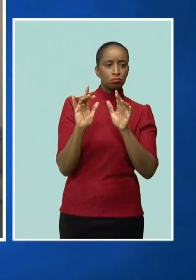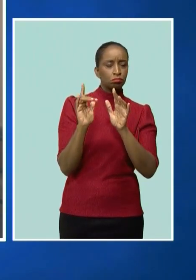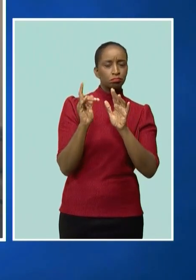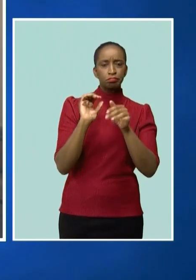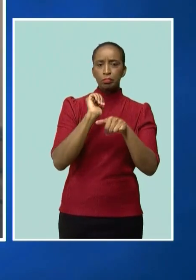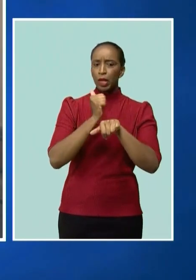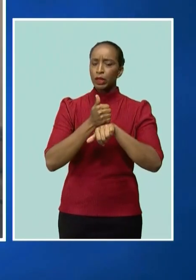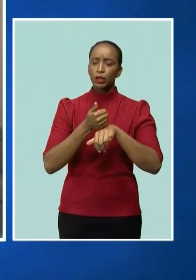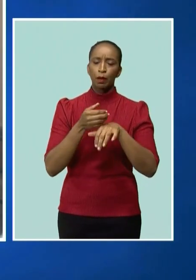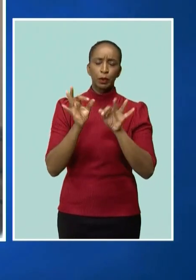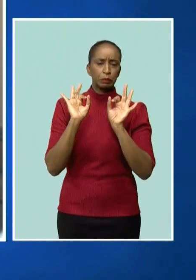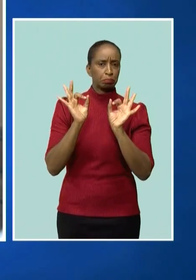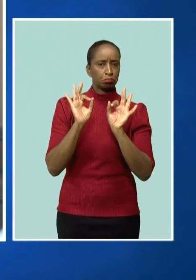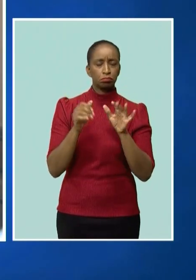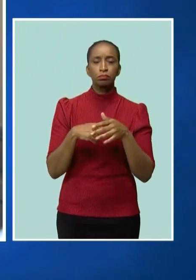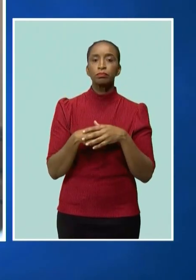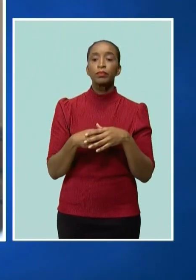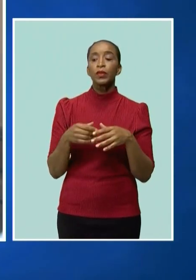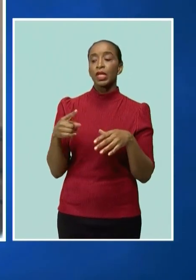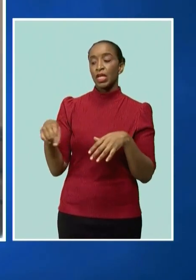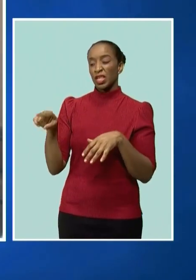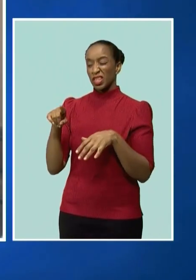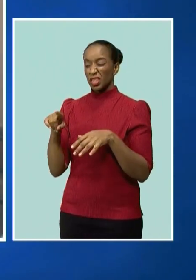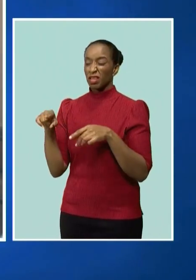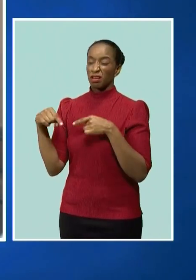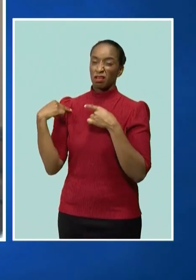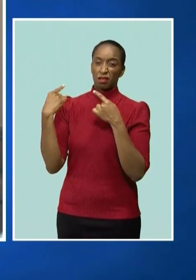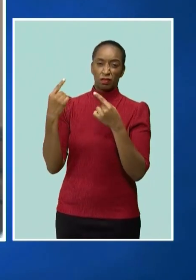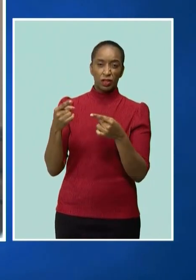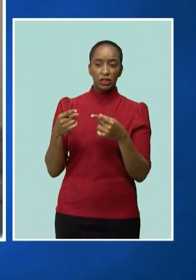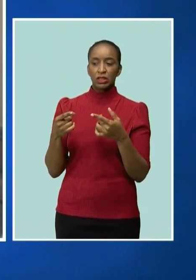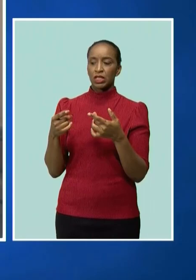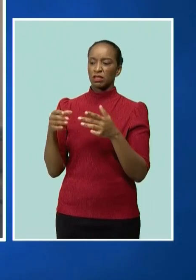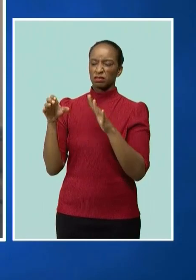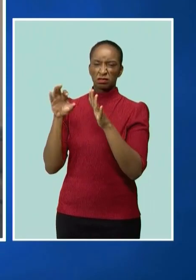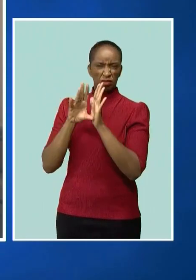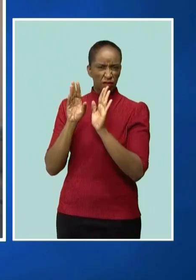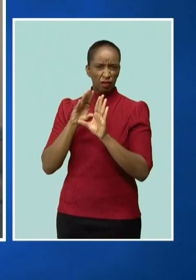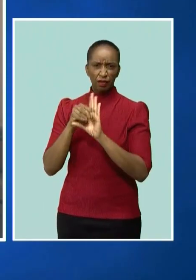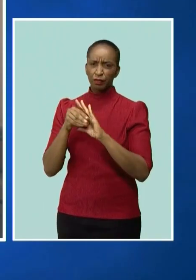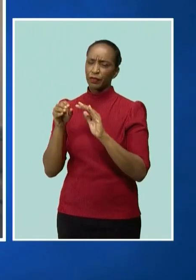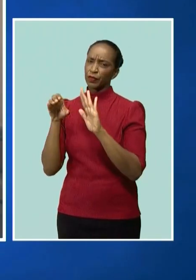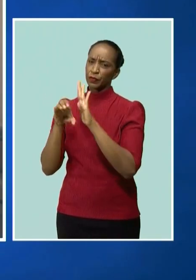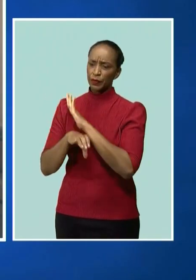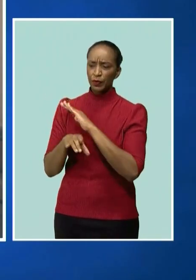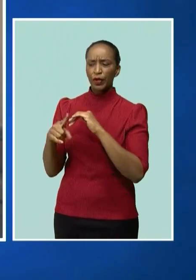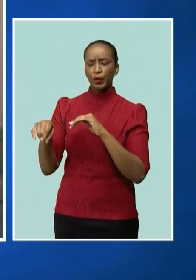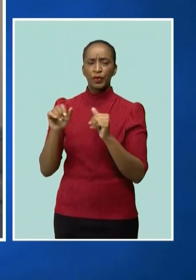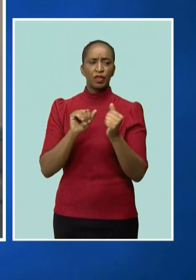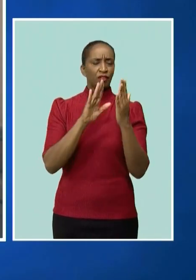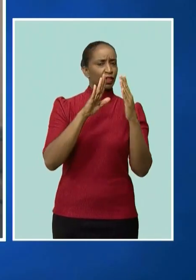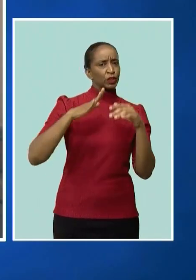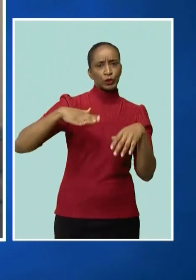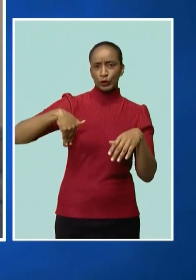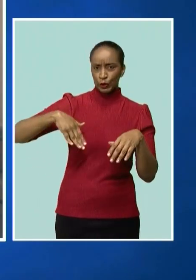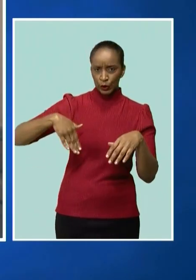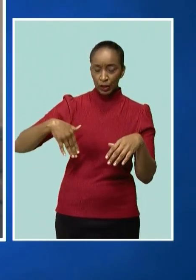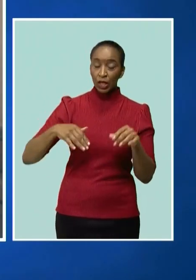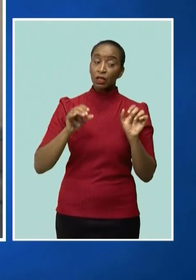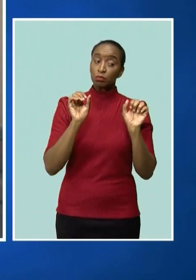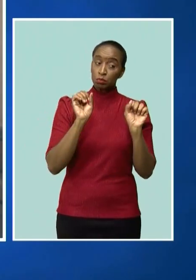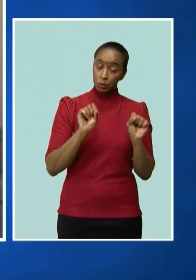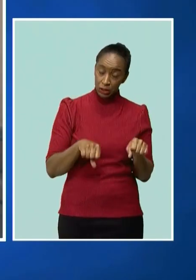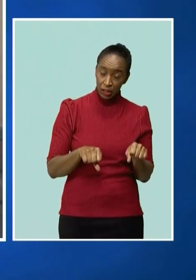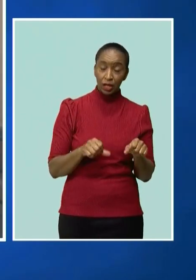being made to reduce that backlog and bring it to parity while keeping abreast and keeping current with the new cases.